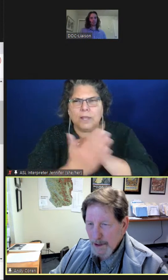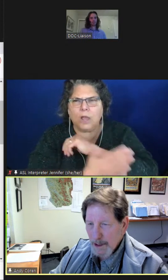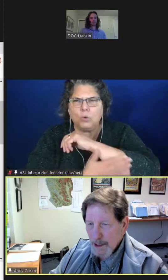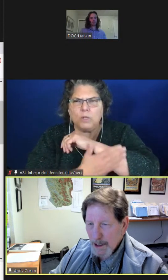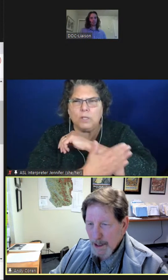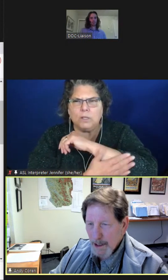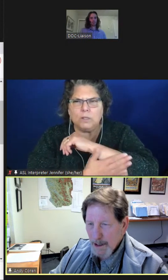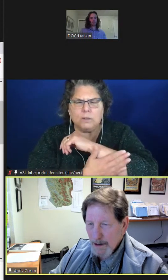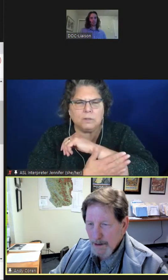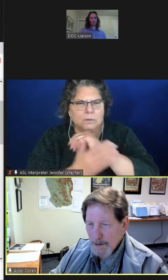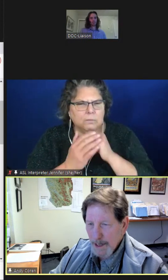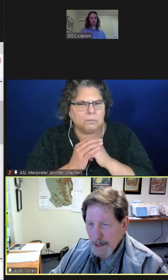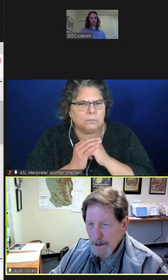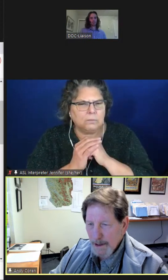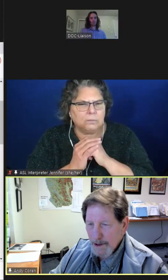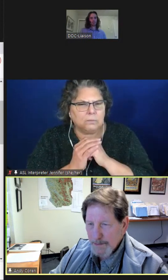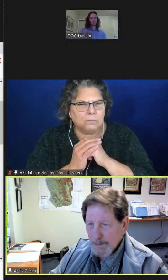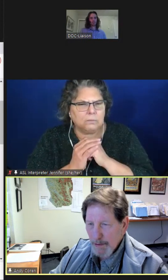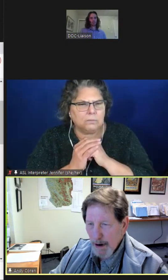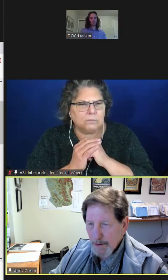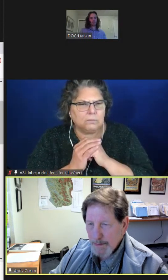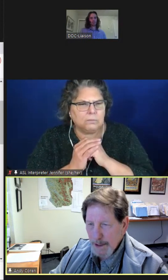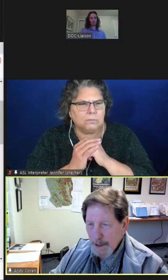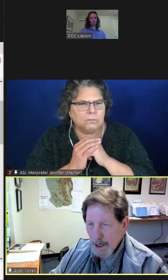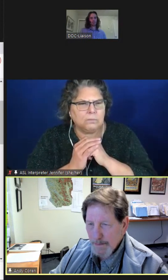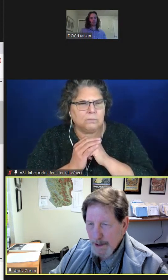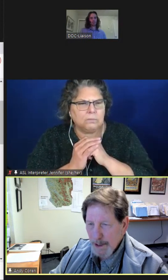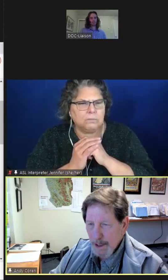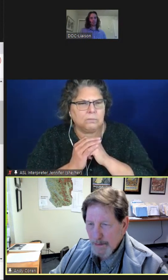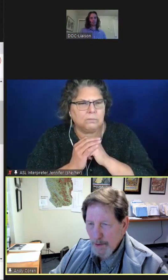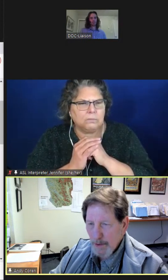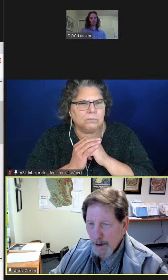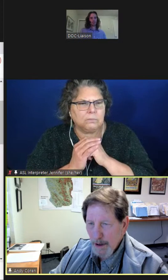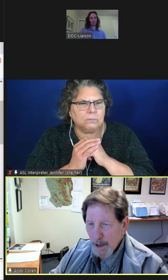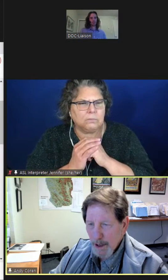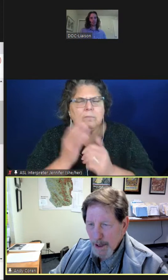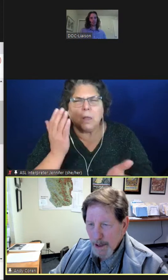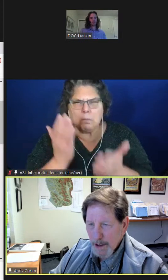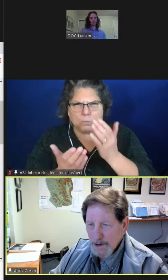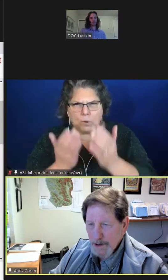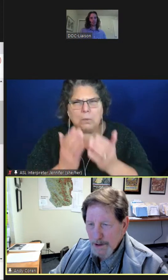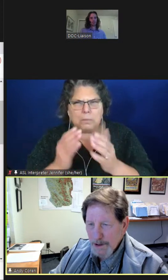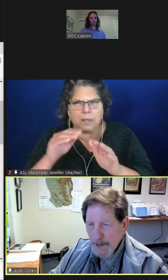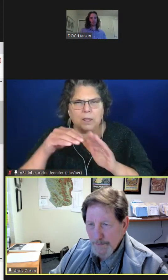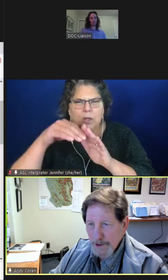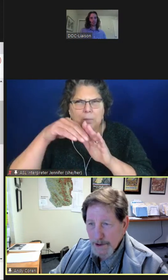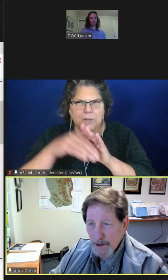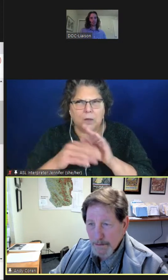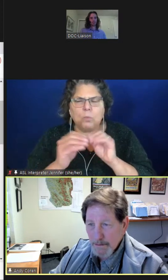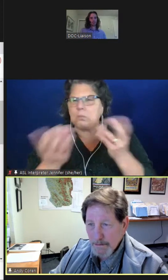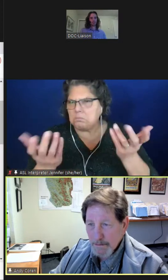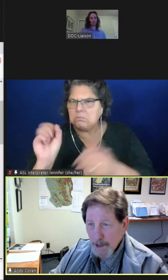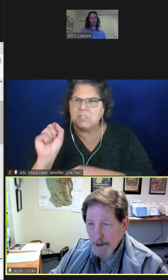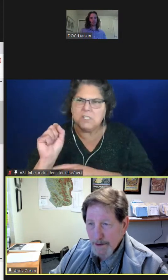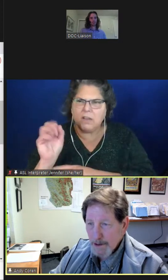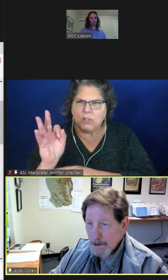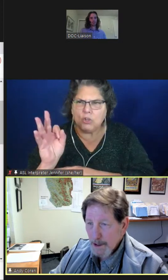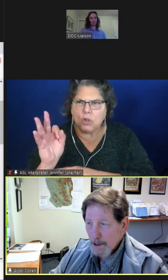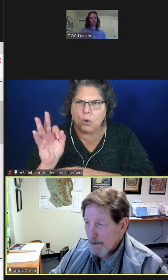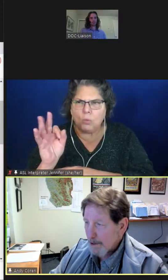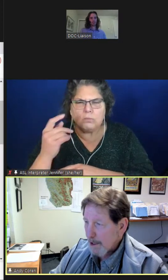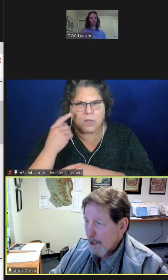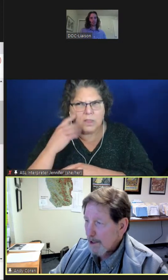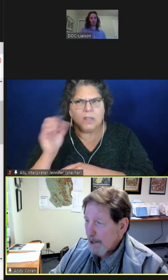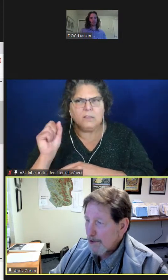county that is probably coming down more. Let's go to San Francisco. I think that